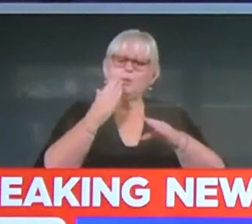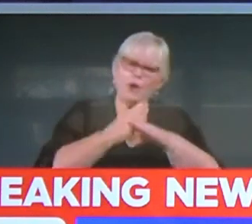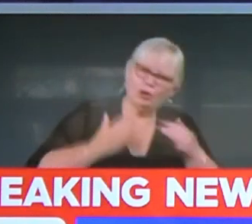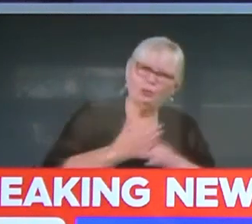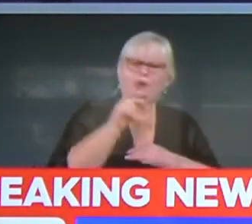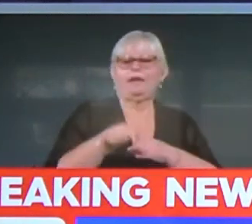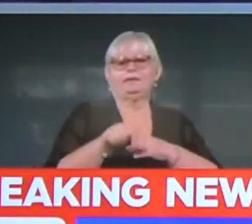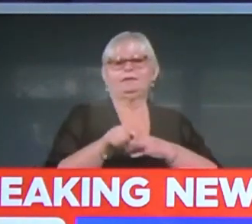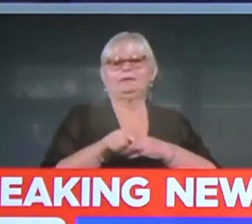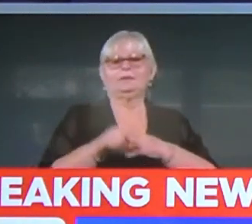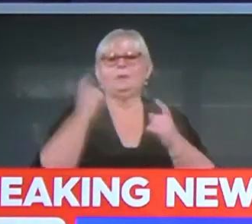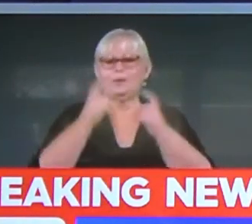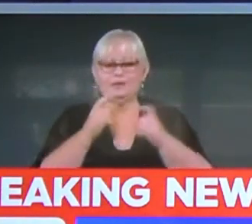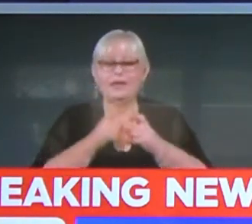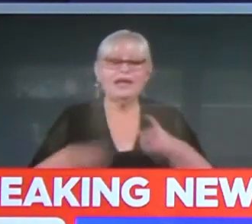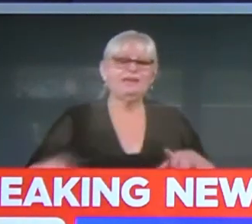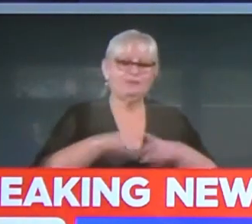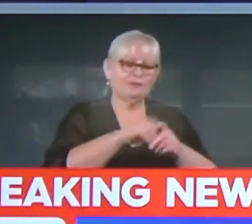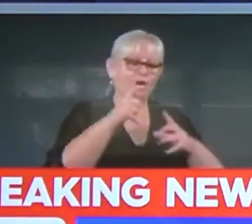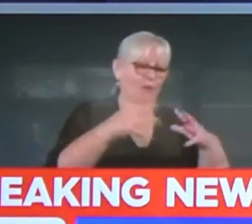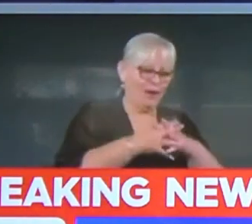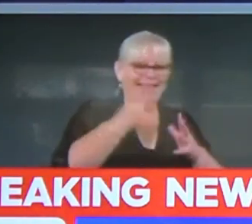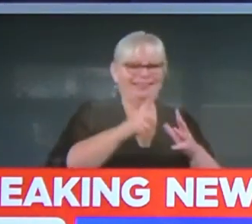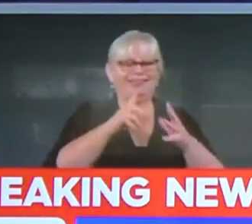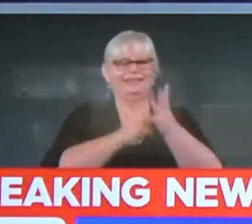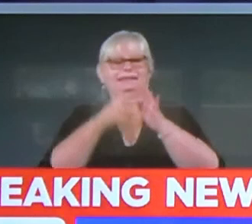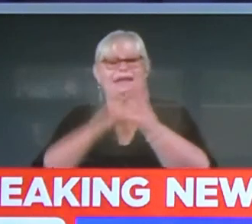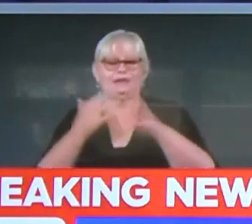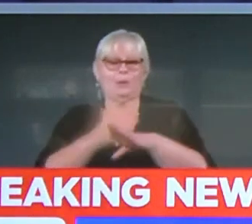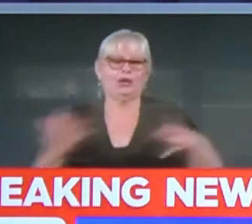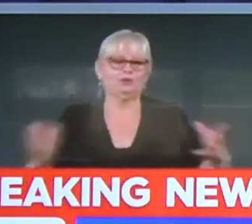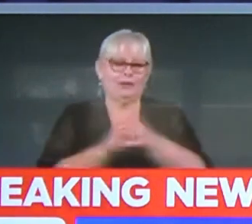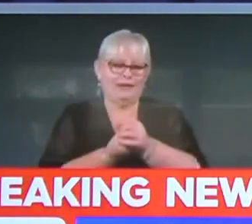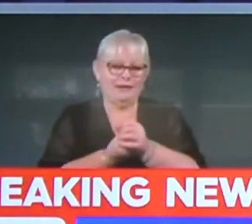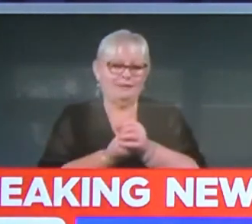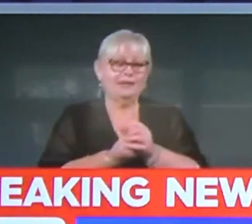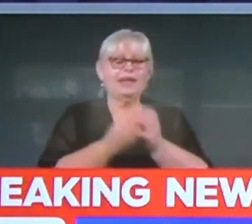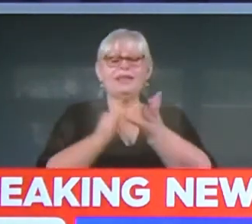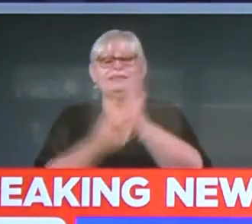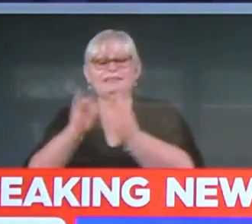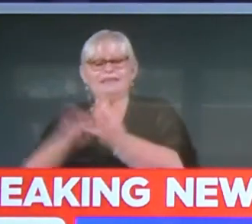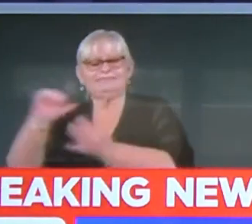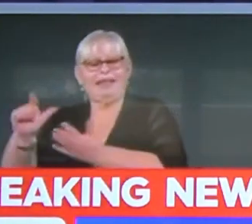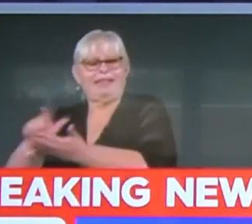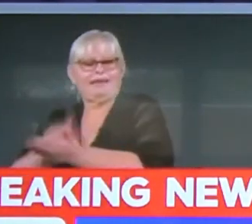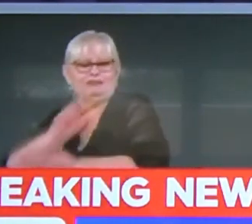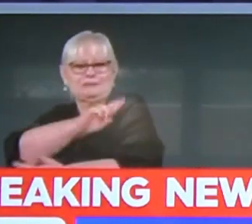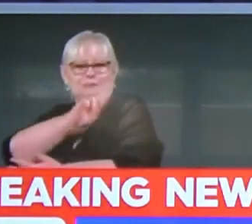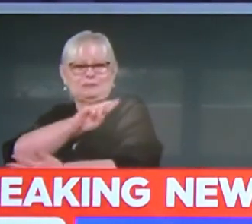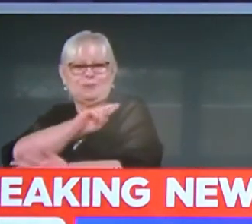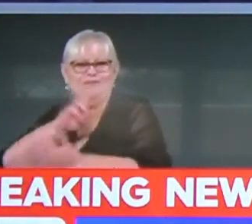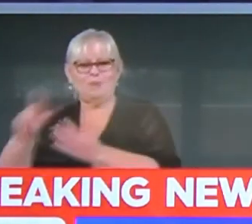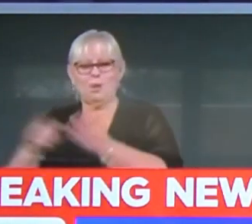considered again, but it does involve both the Commonwealth and the states working together. The states have the legislative authority when it comes